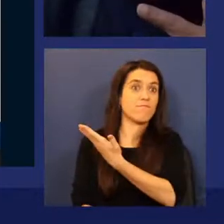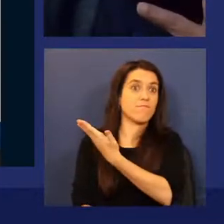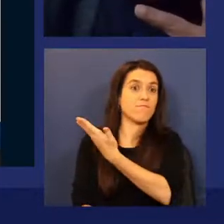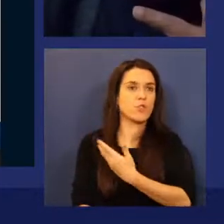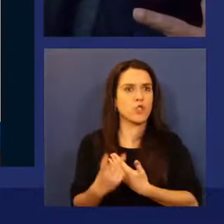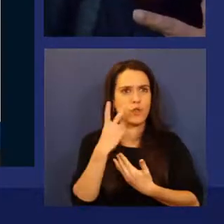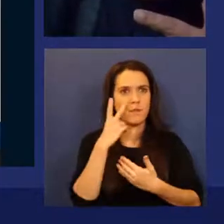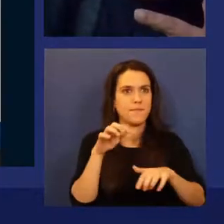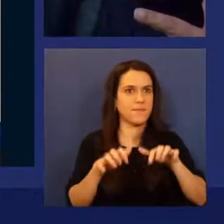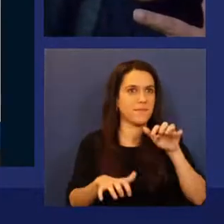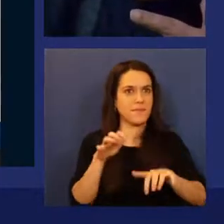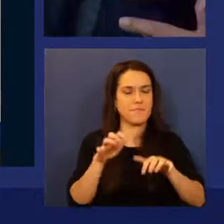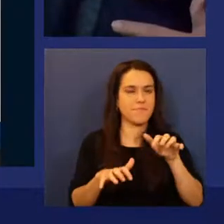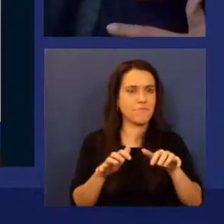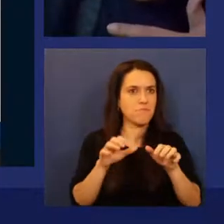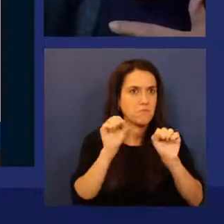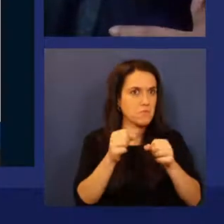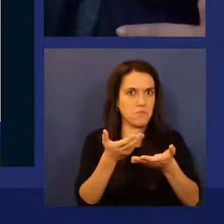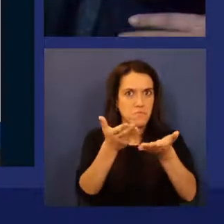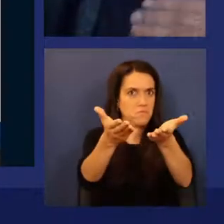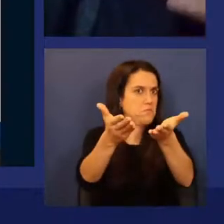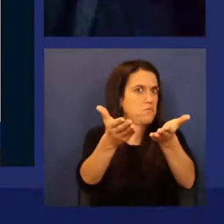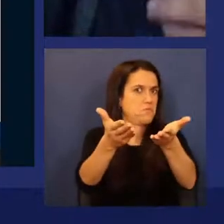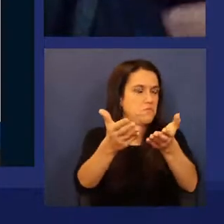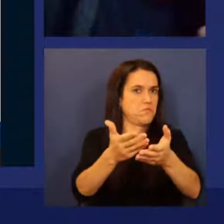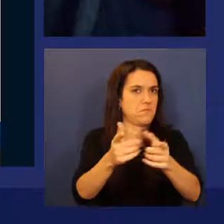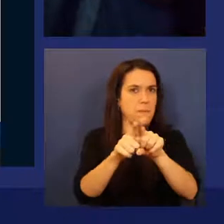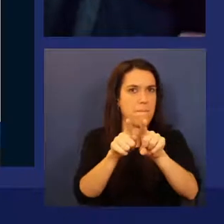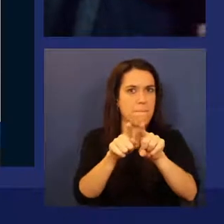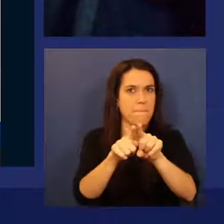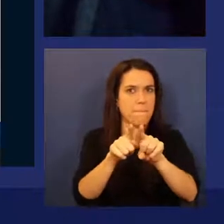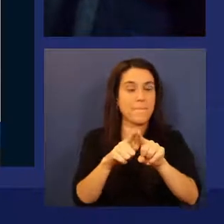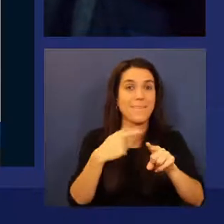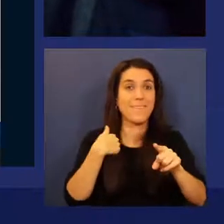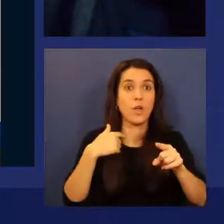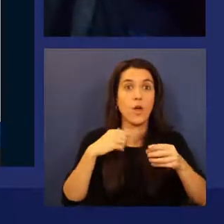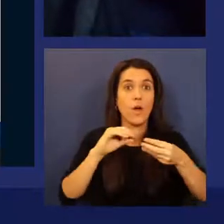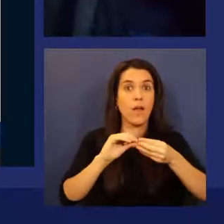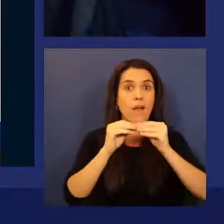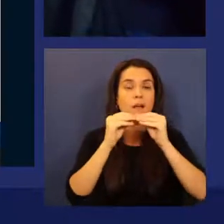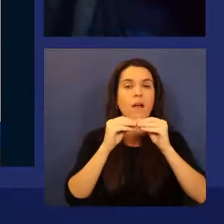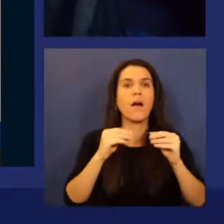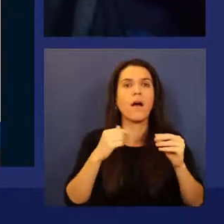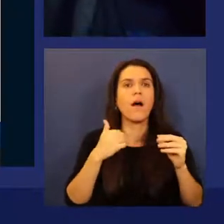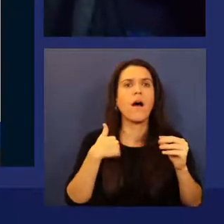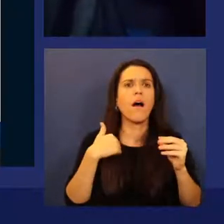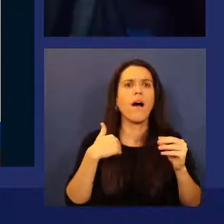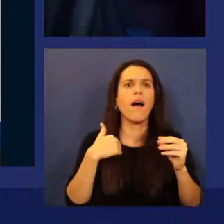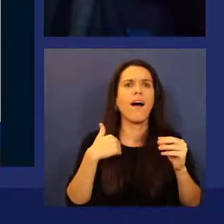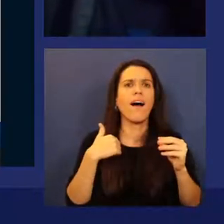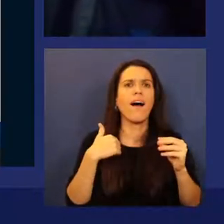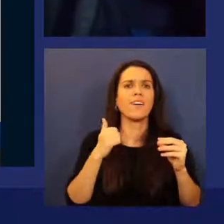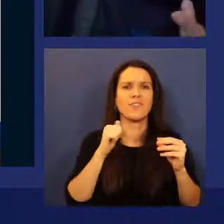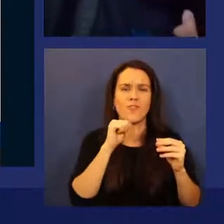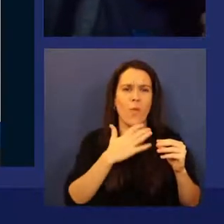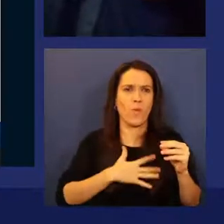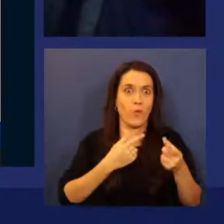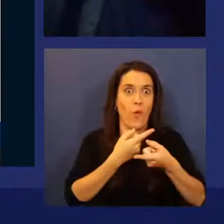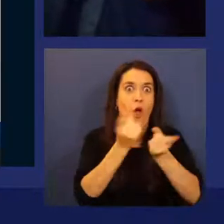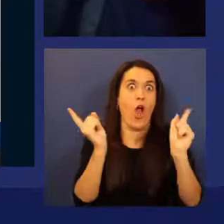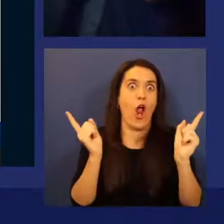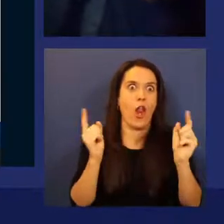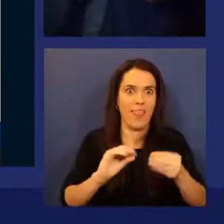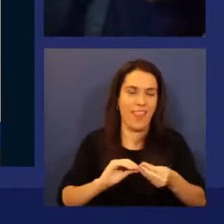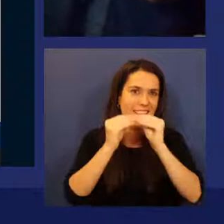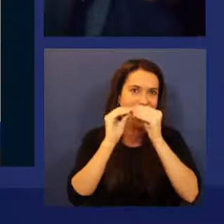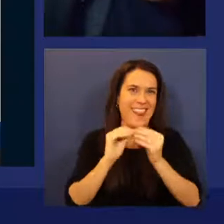kind of neat that you could do this in my mind. And it's to make a point. I mean, I don't expect you all to go here. I would hope that you just build it out